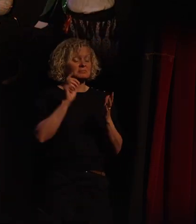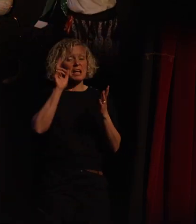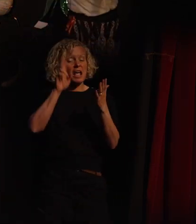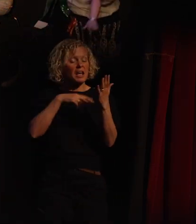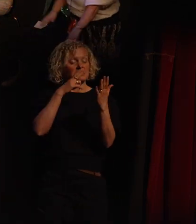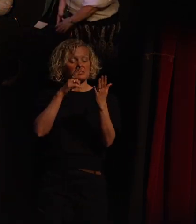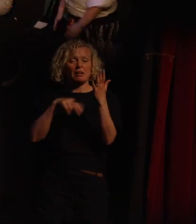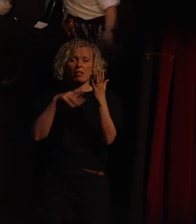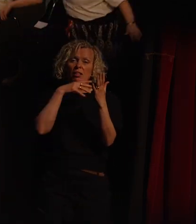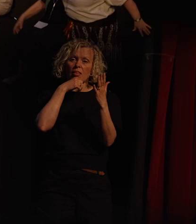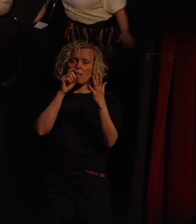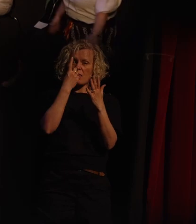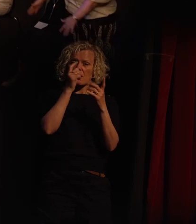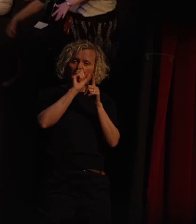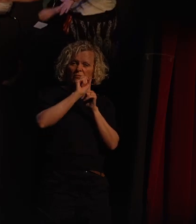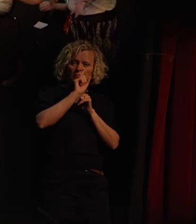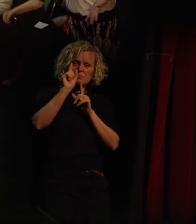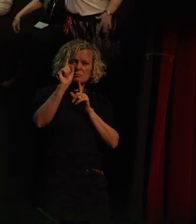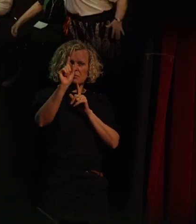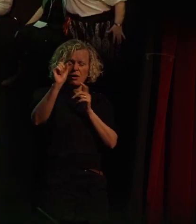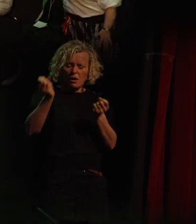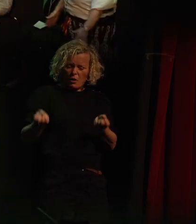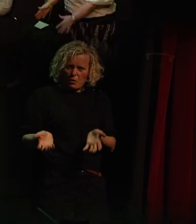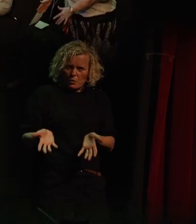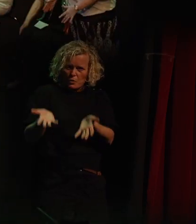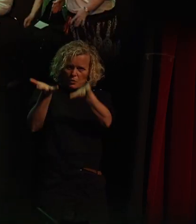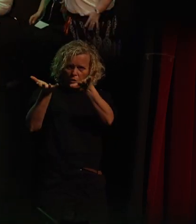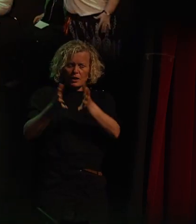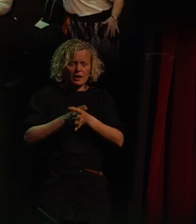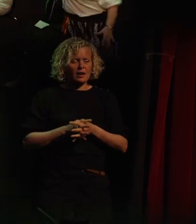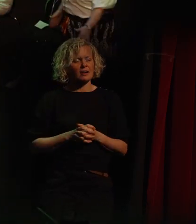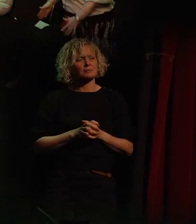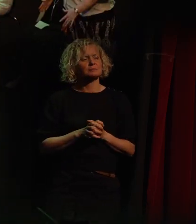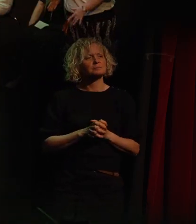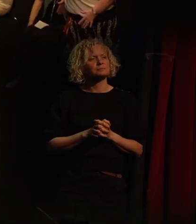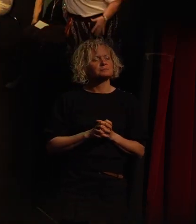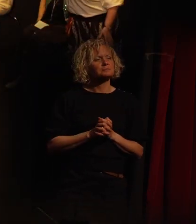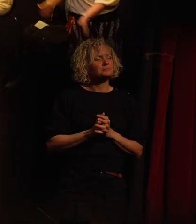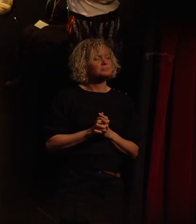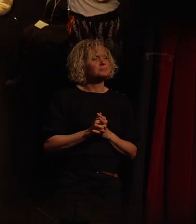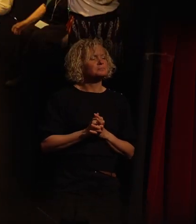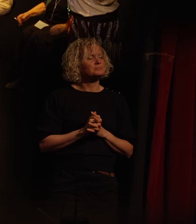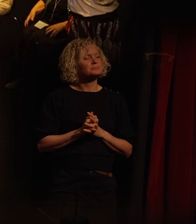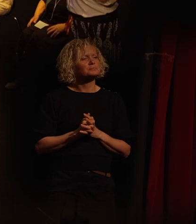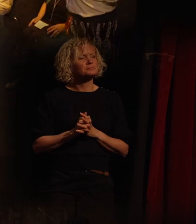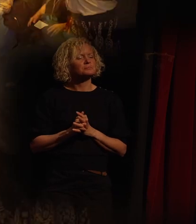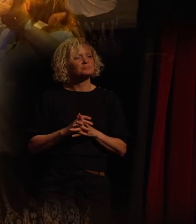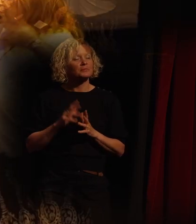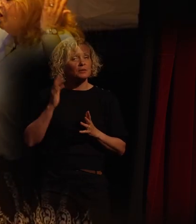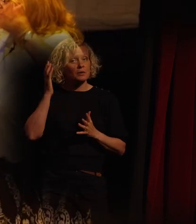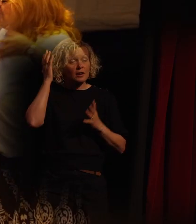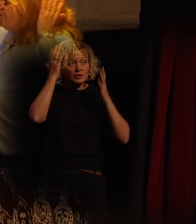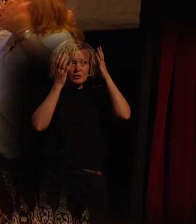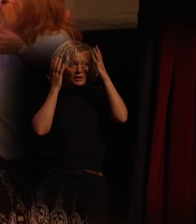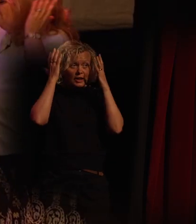him. Shoulders, girls. How we go? Yeah, sister. And again. I'm